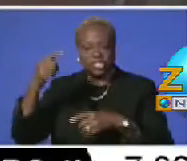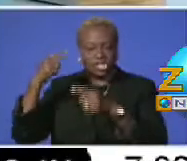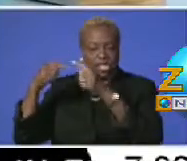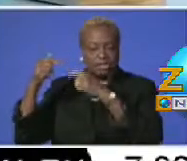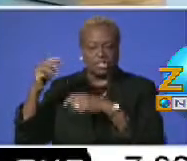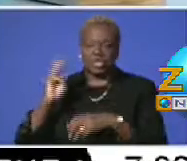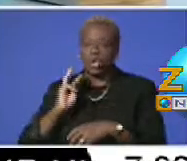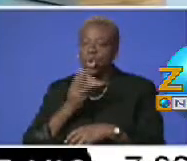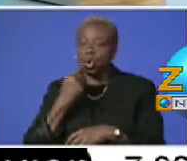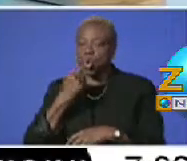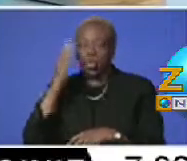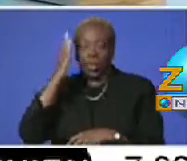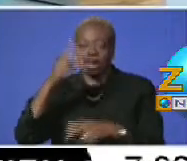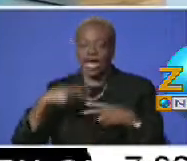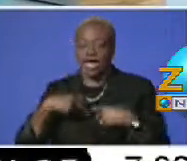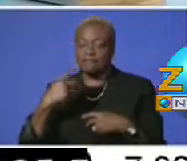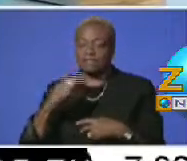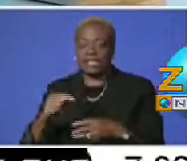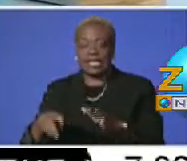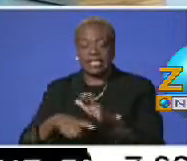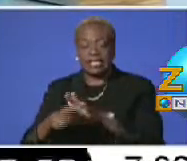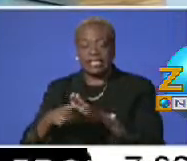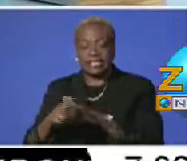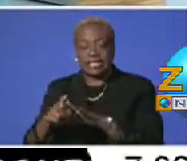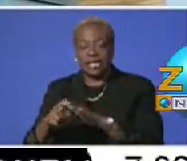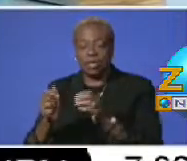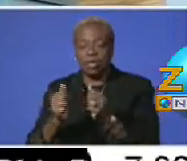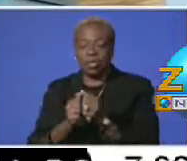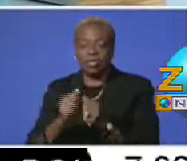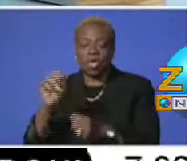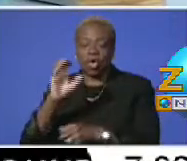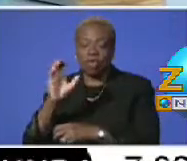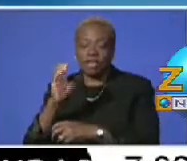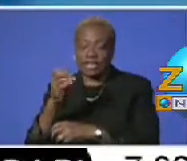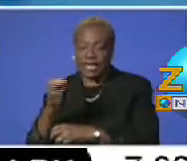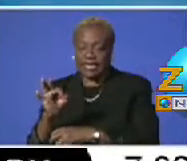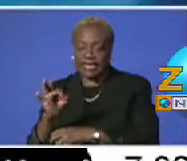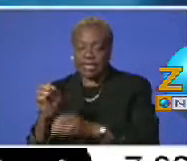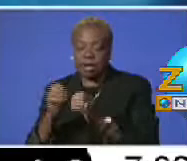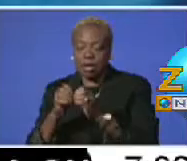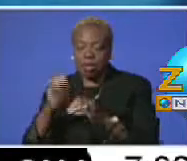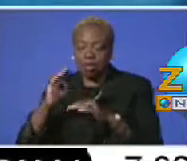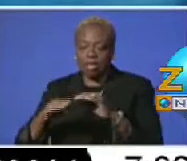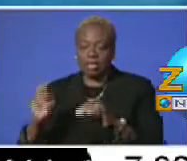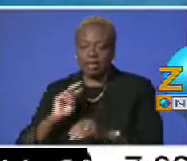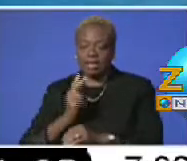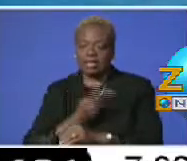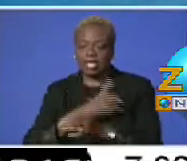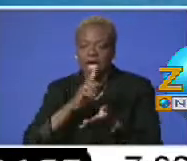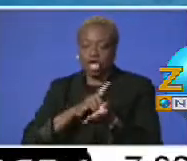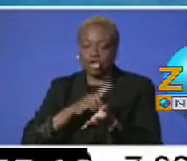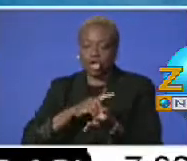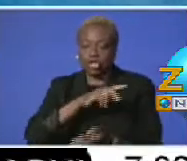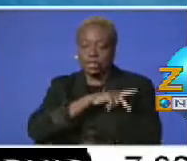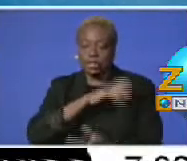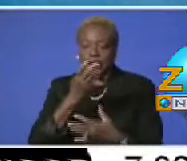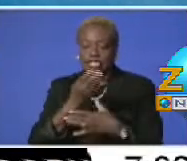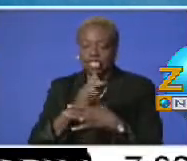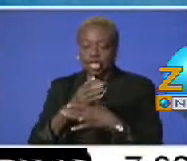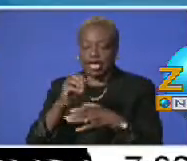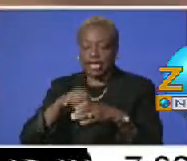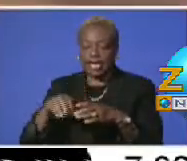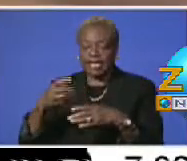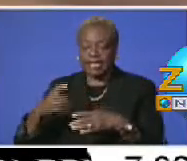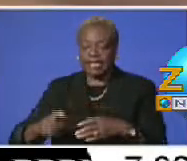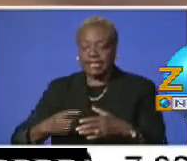who will have to deal with the ramifications of COVID-19, I think, even more than us. Dr. Pratt shared in deliveries, describing the